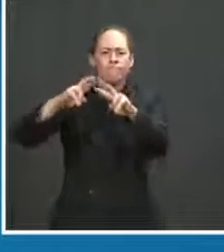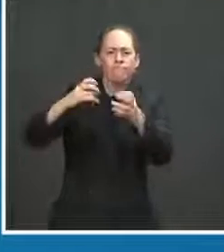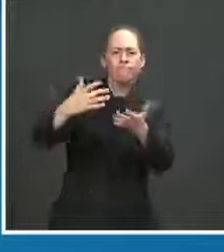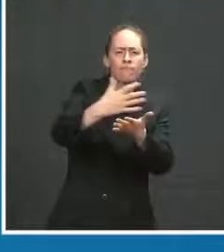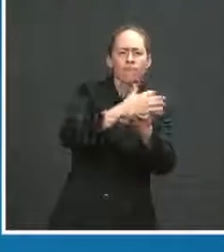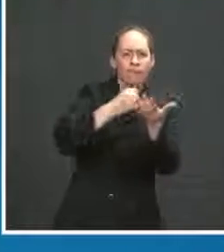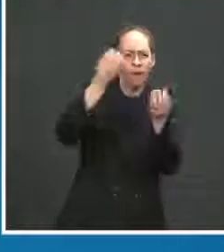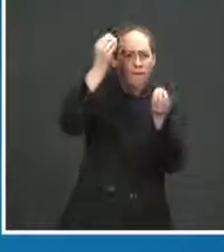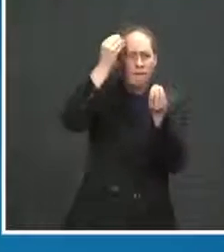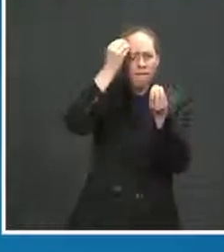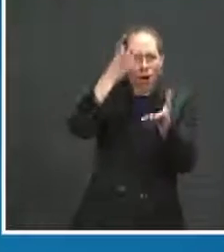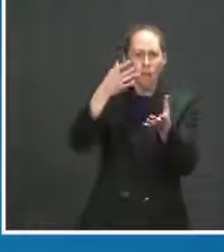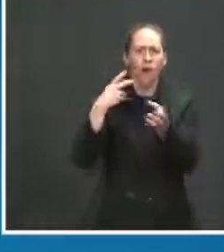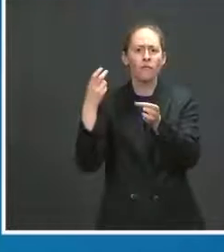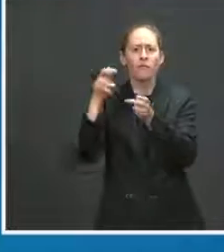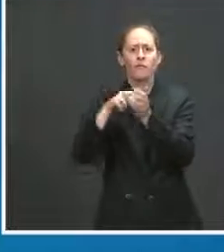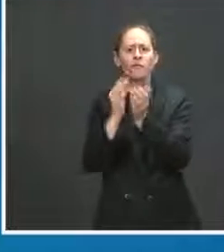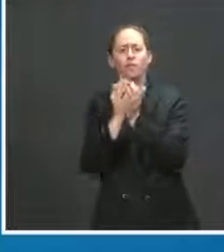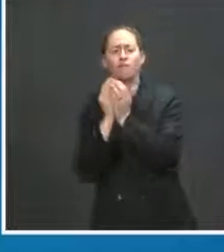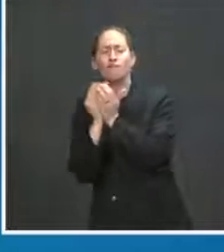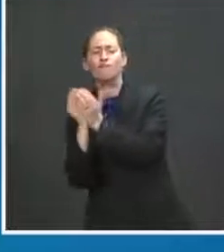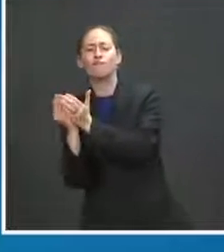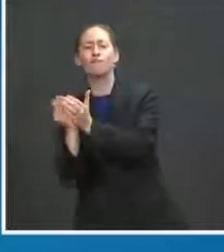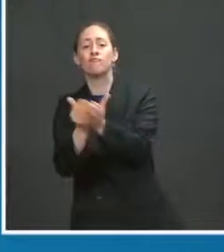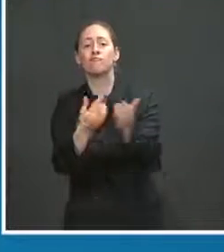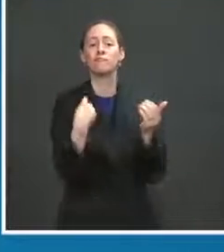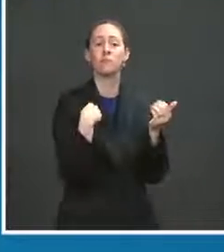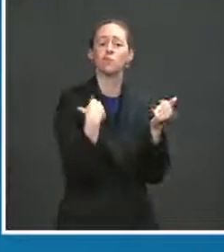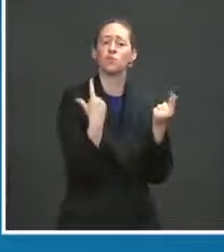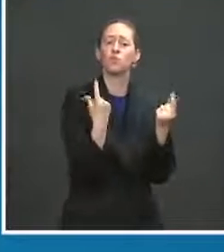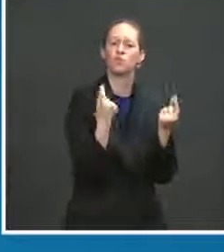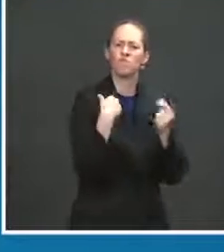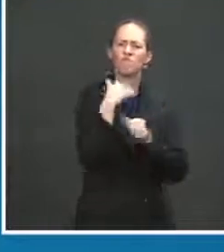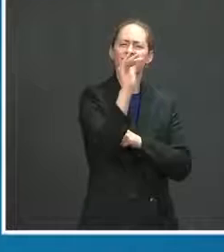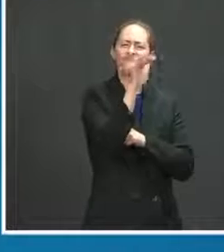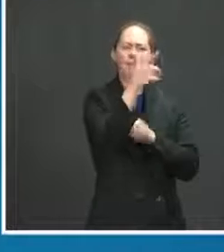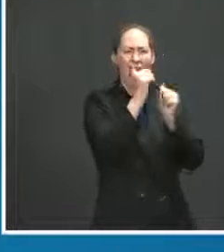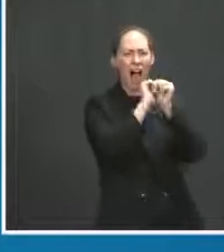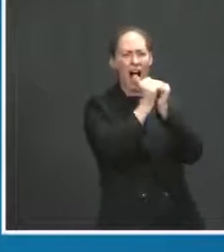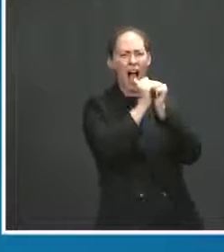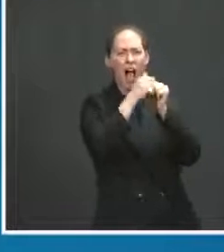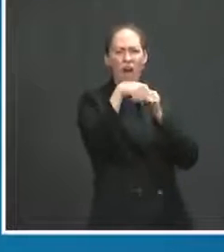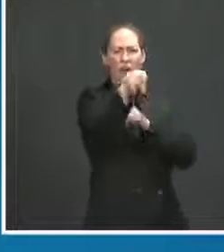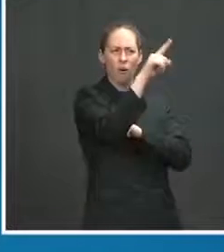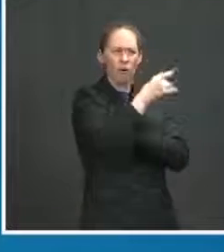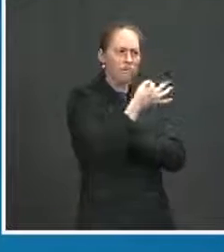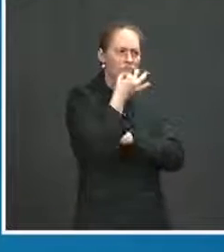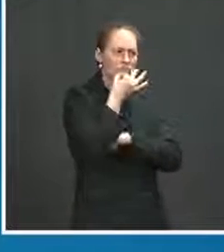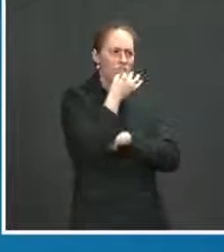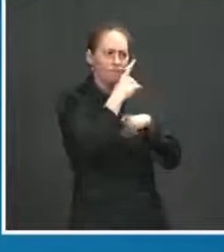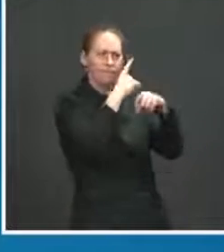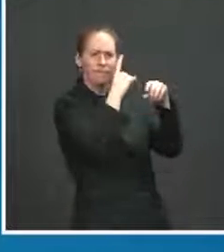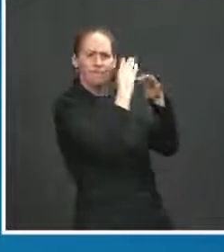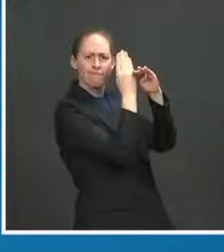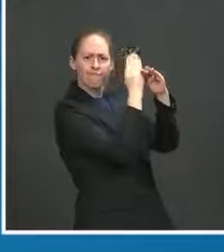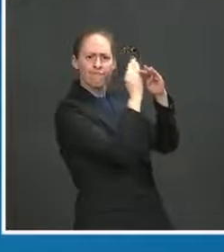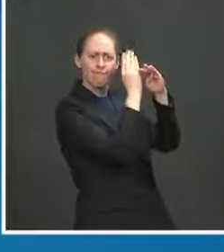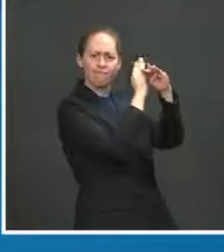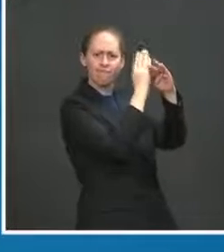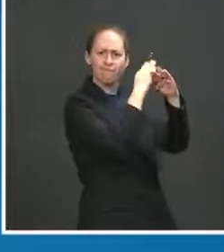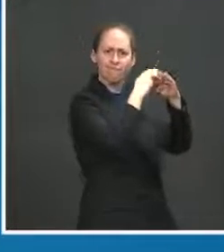me, what does it take to protect such a valuable asset against cyber